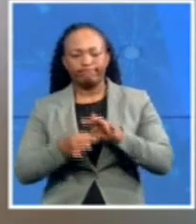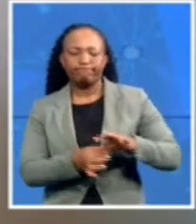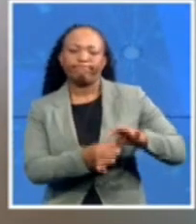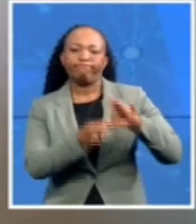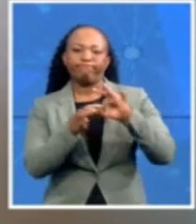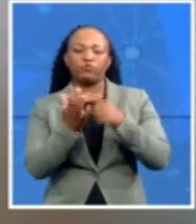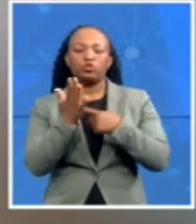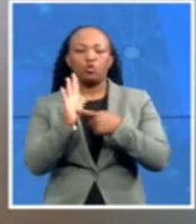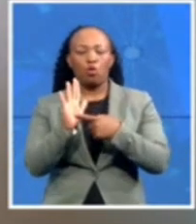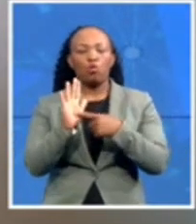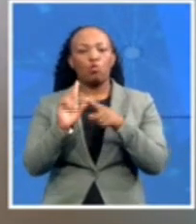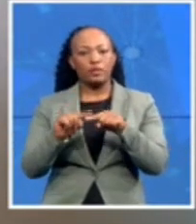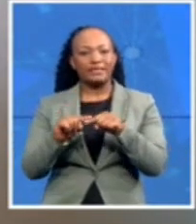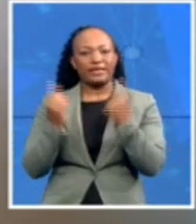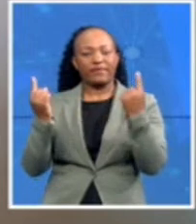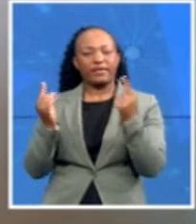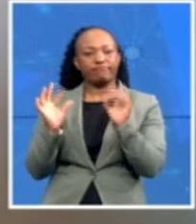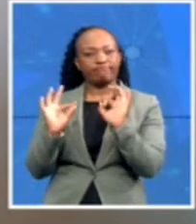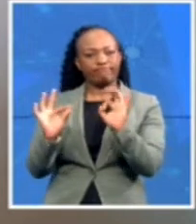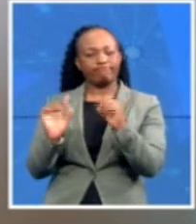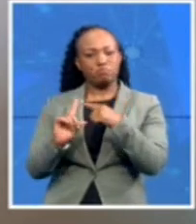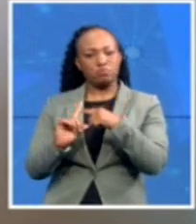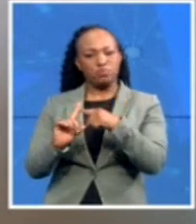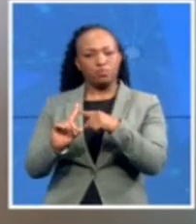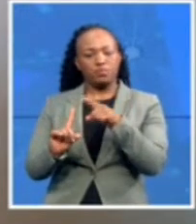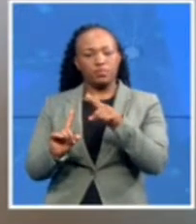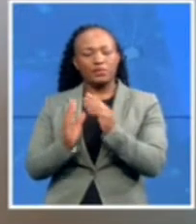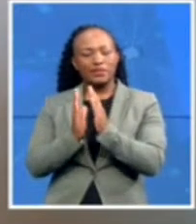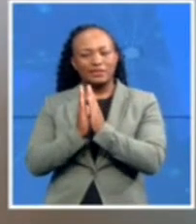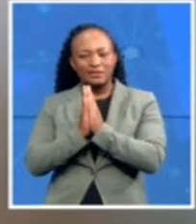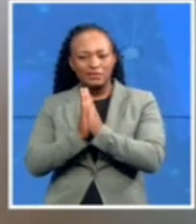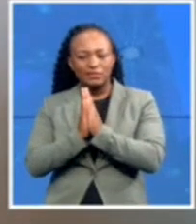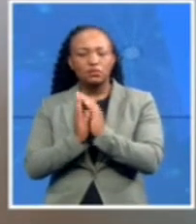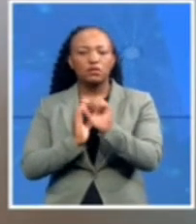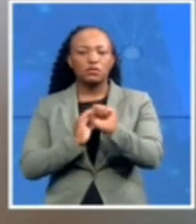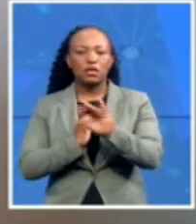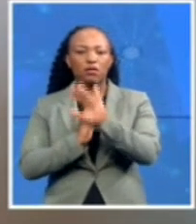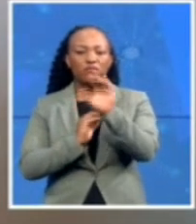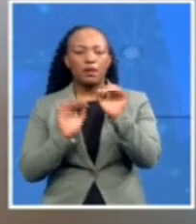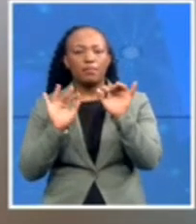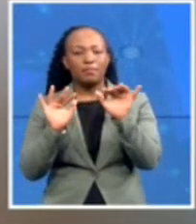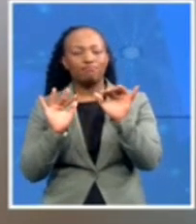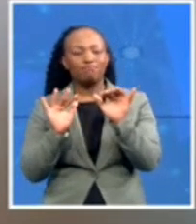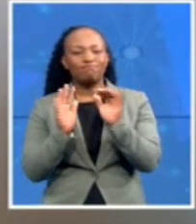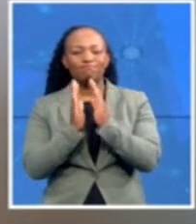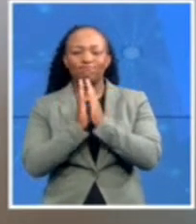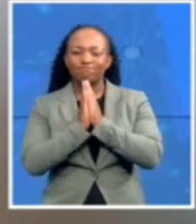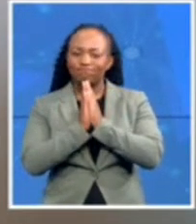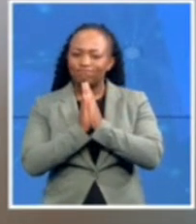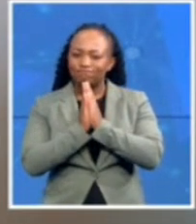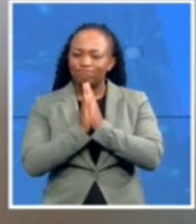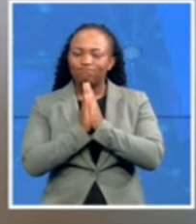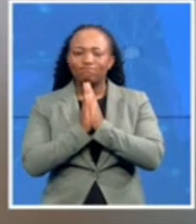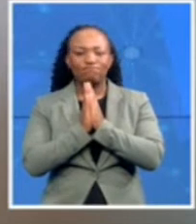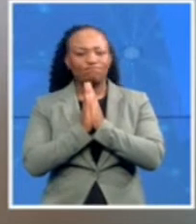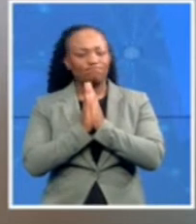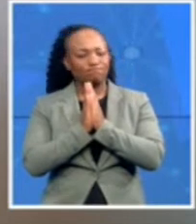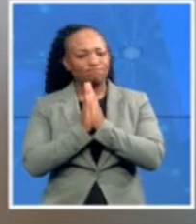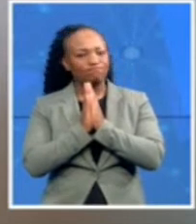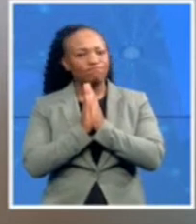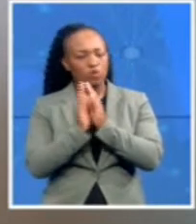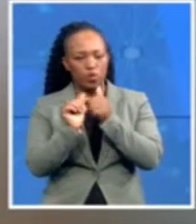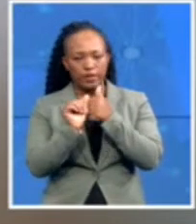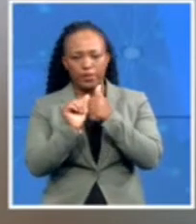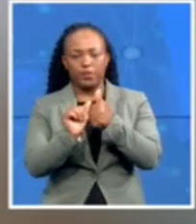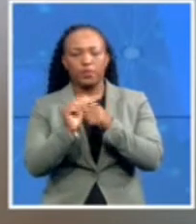to urge and ask South Africans to cooperate with this request and assist us to minimize the risk of load